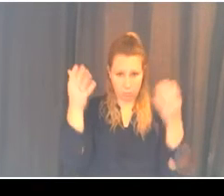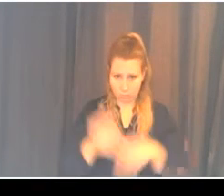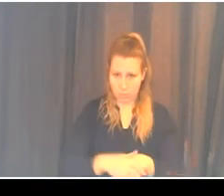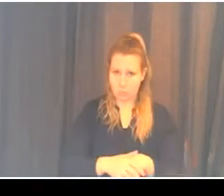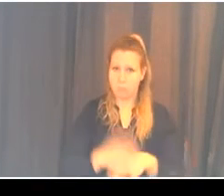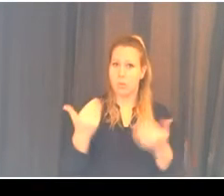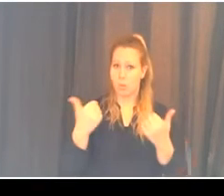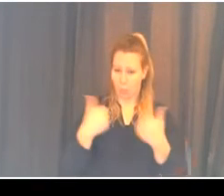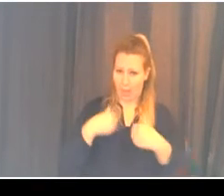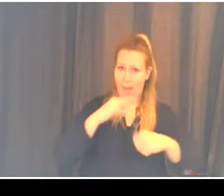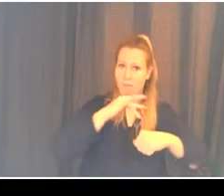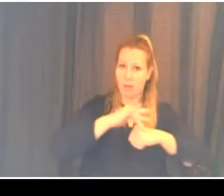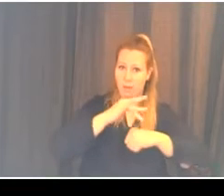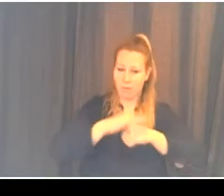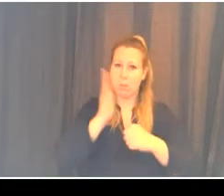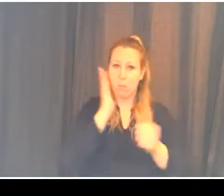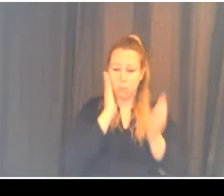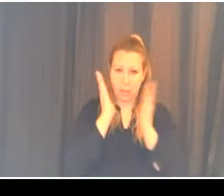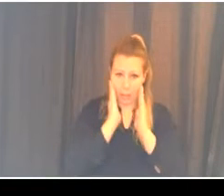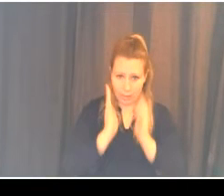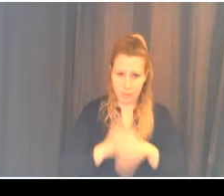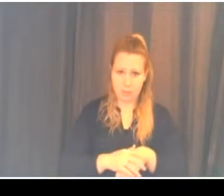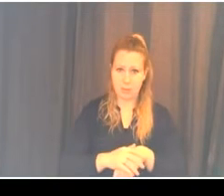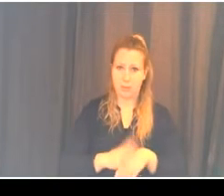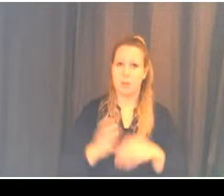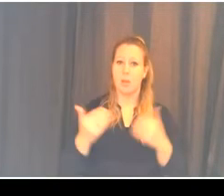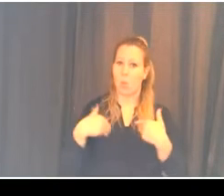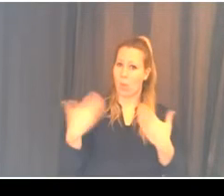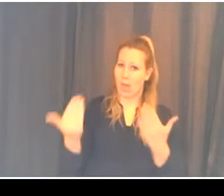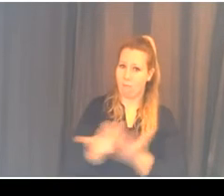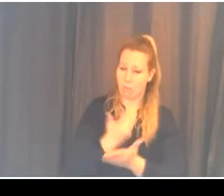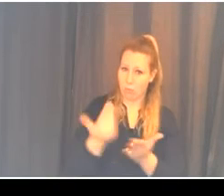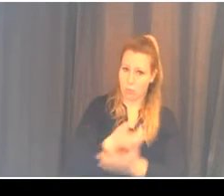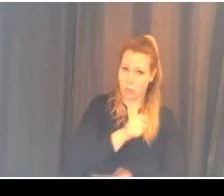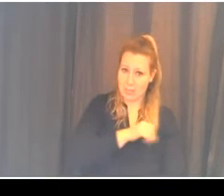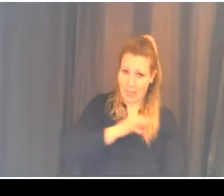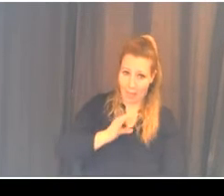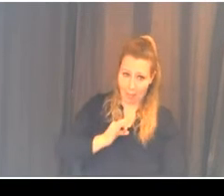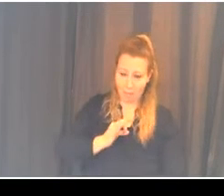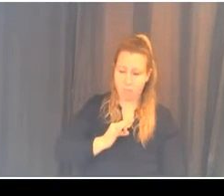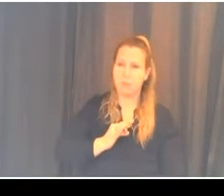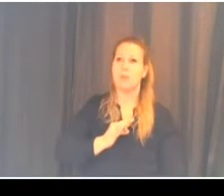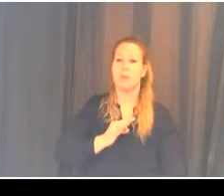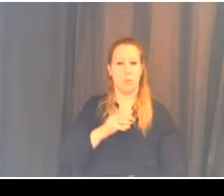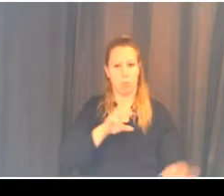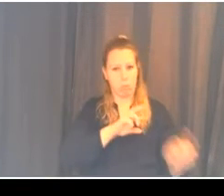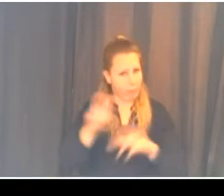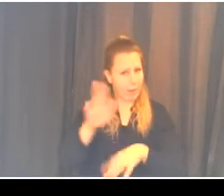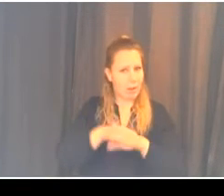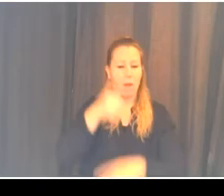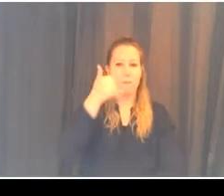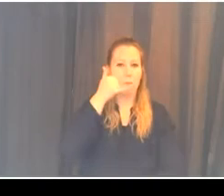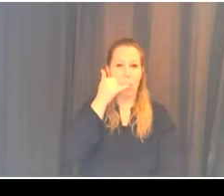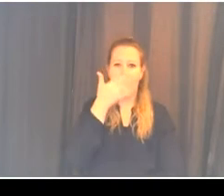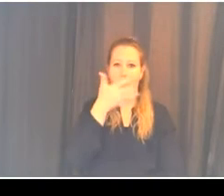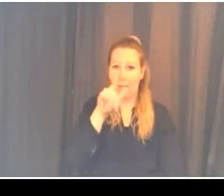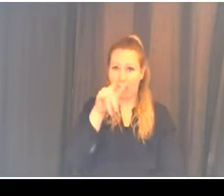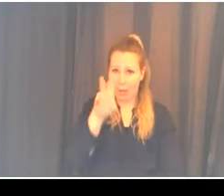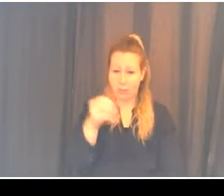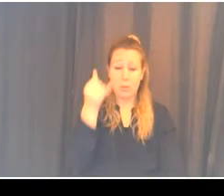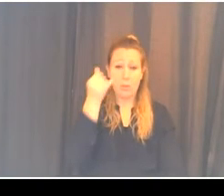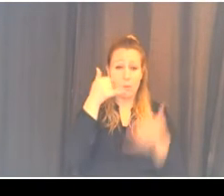by via a secure telea Health platform and our economic empowerment program purchased and hand delivered